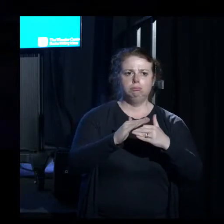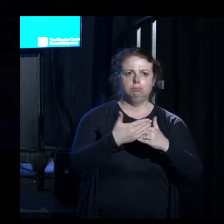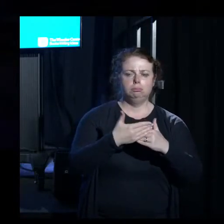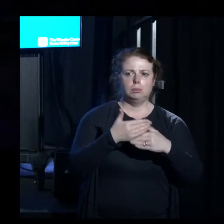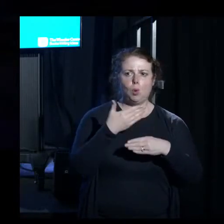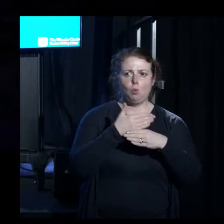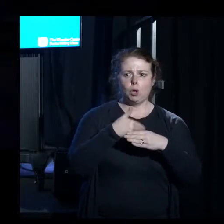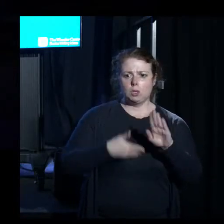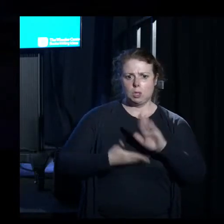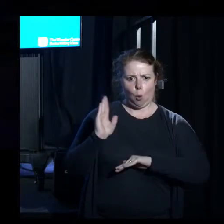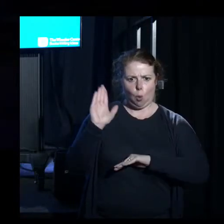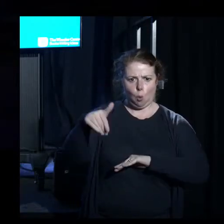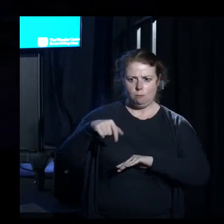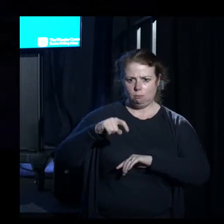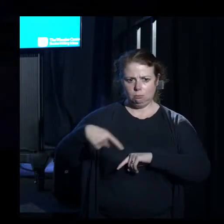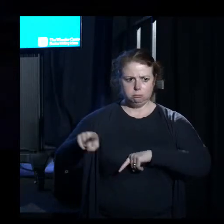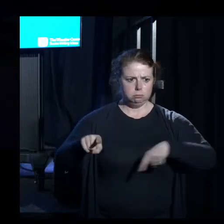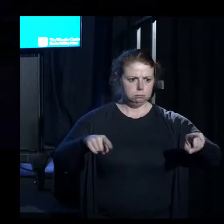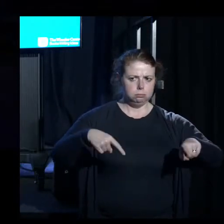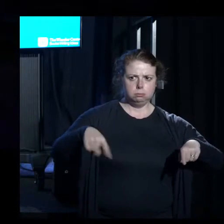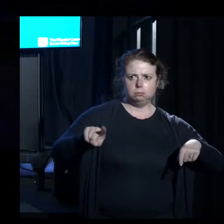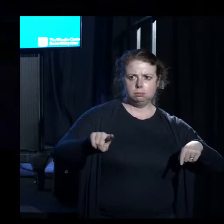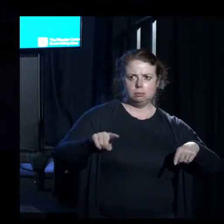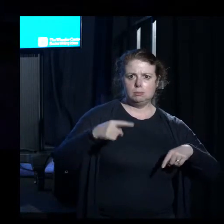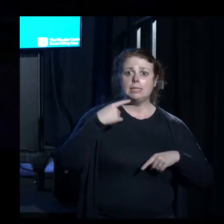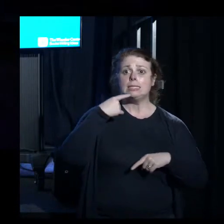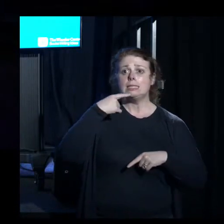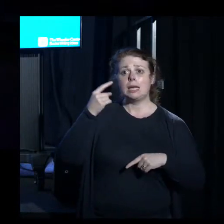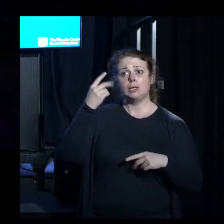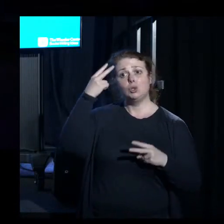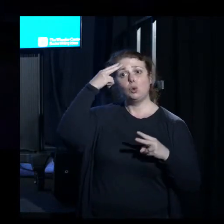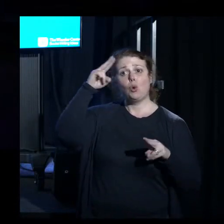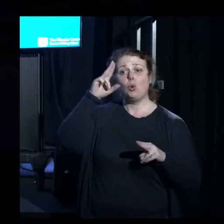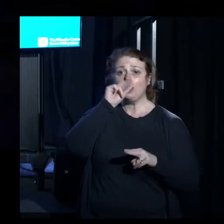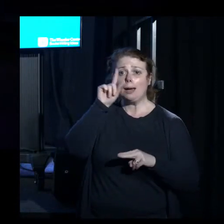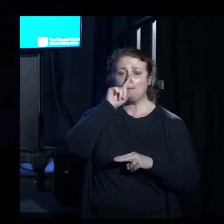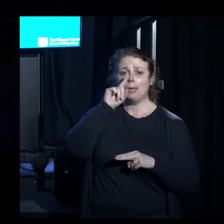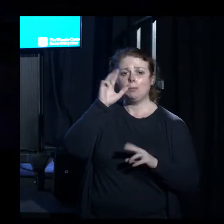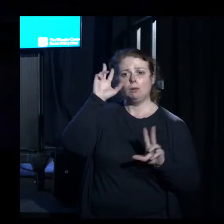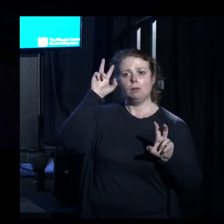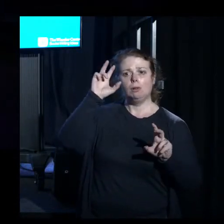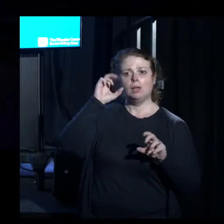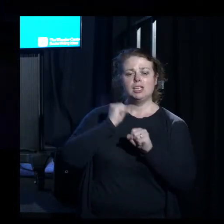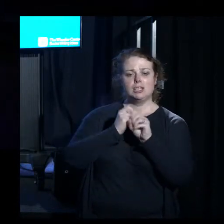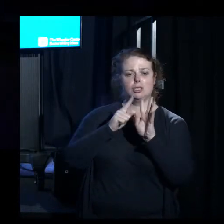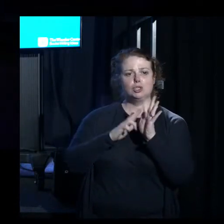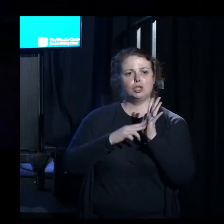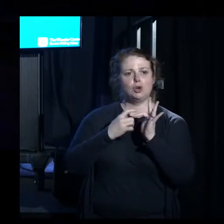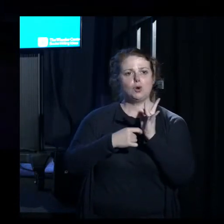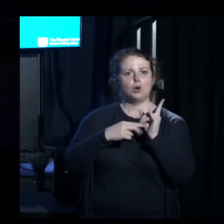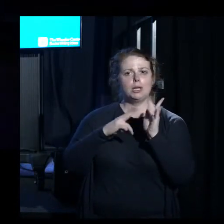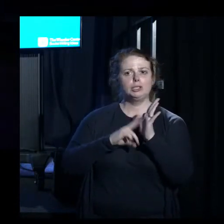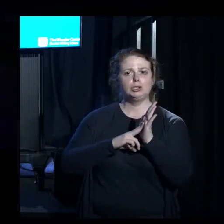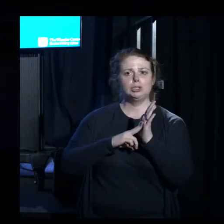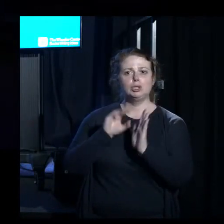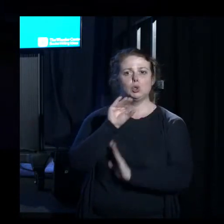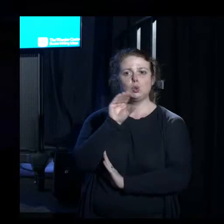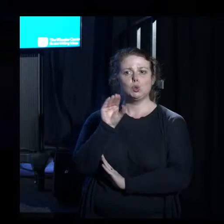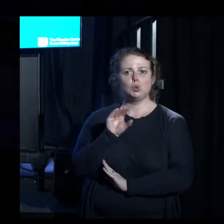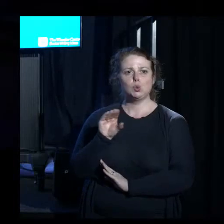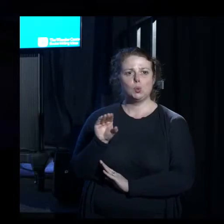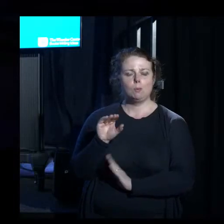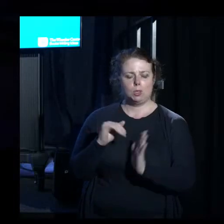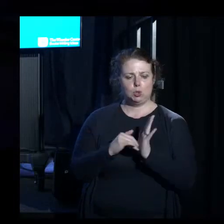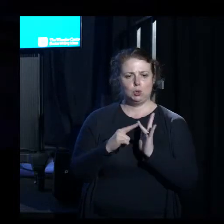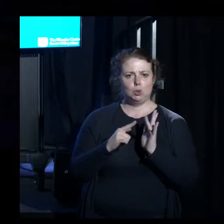were sent home, and they started to call the youngsters Generation Zoom. Named,